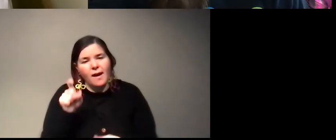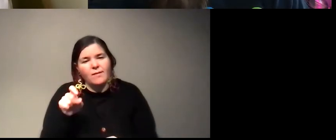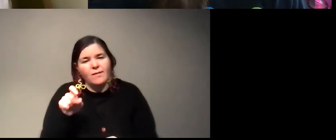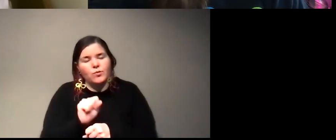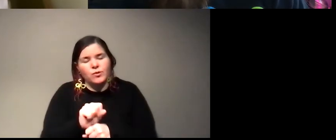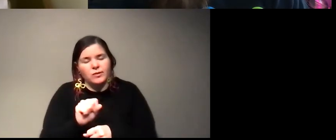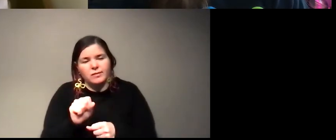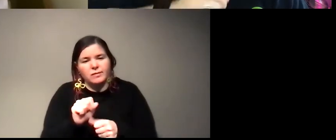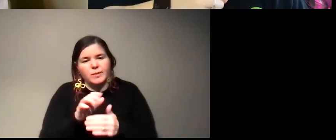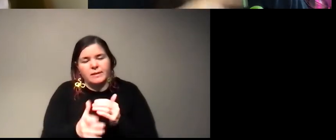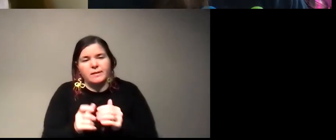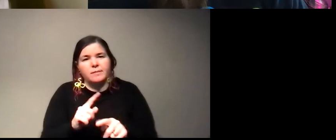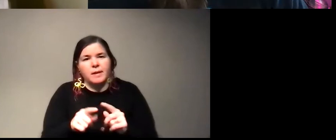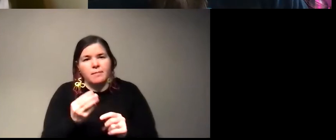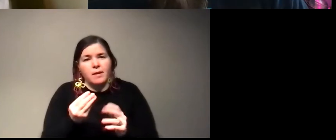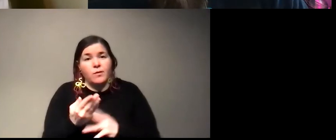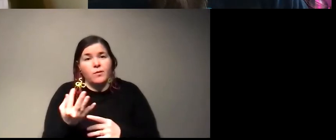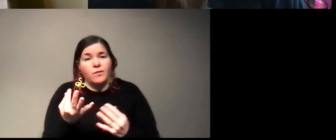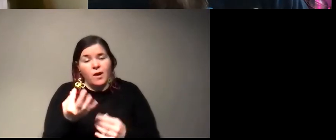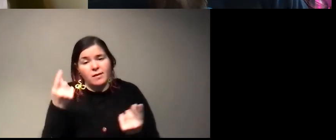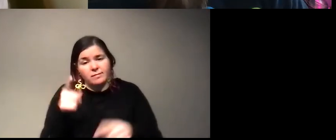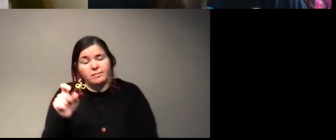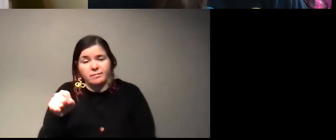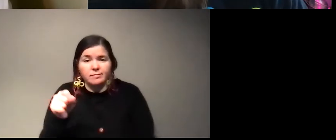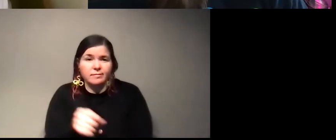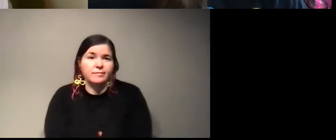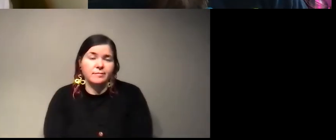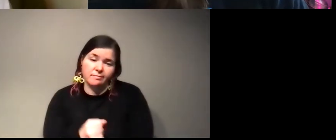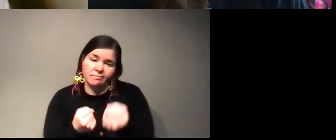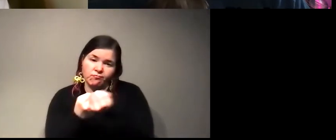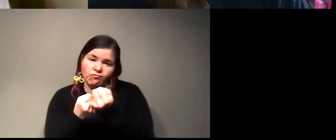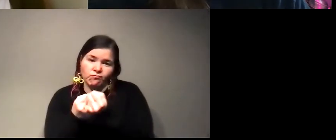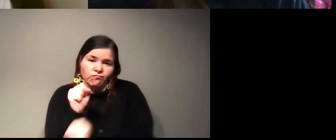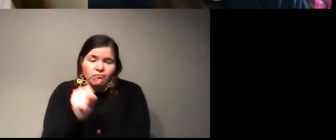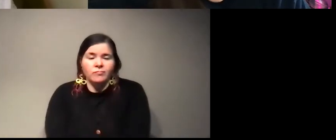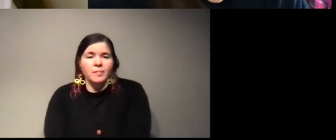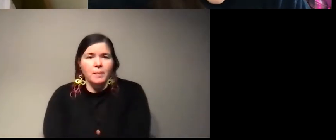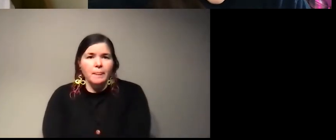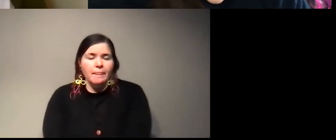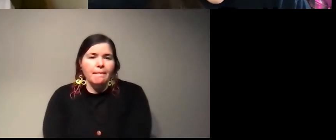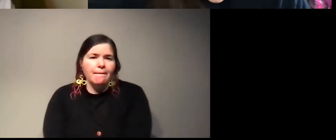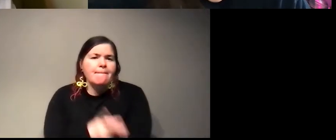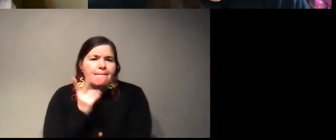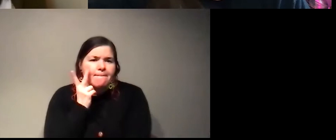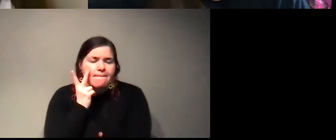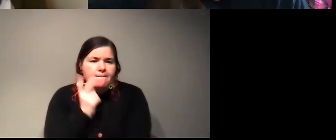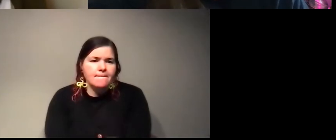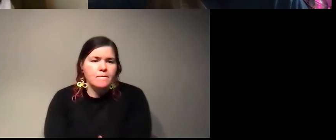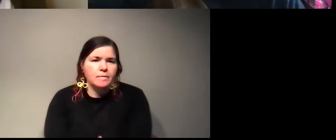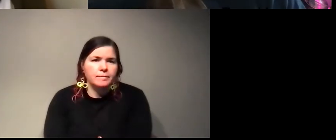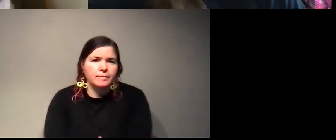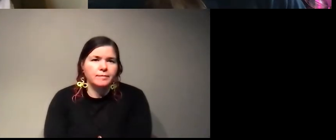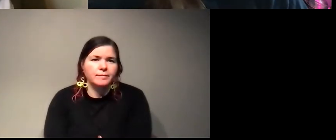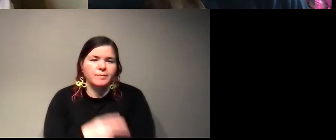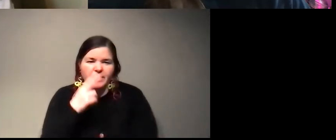But yeah, Monday through Friday is the way to do it. I strongly agree. Let's see. Oh, this is